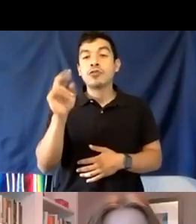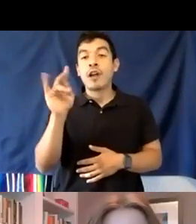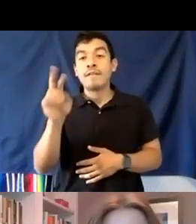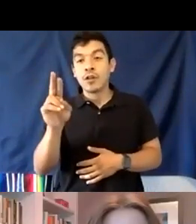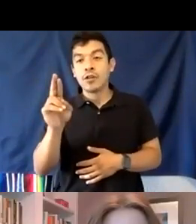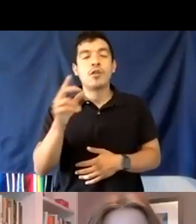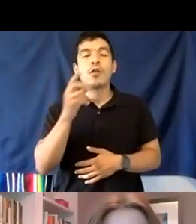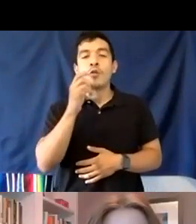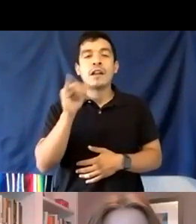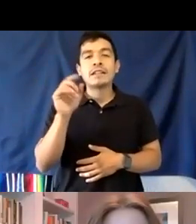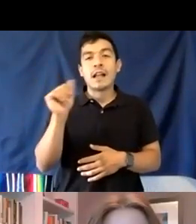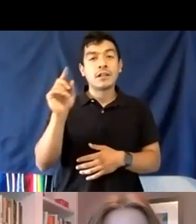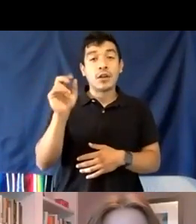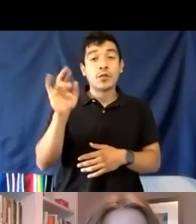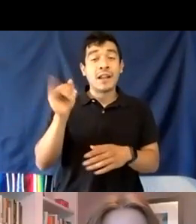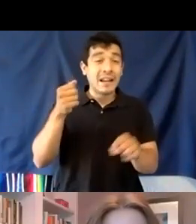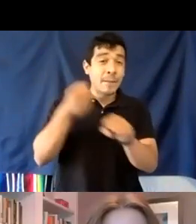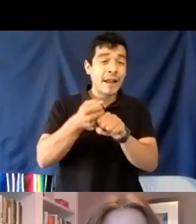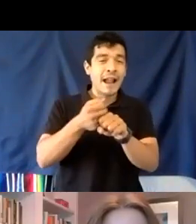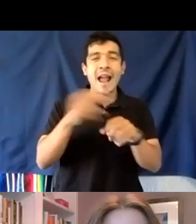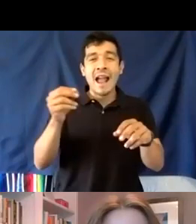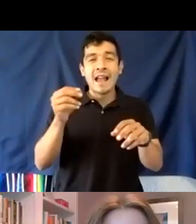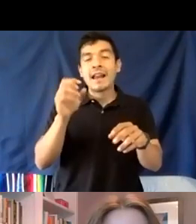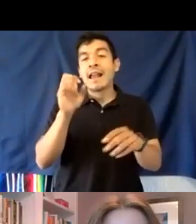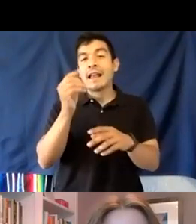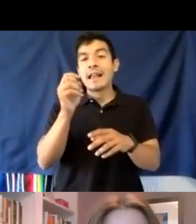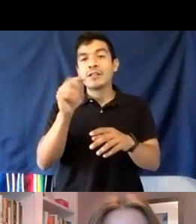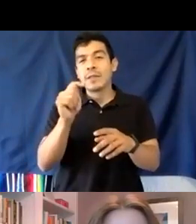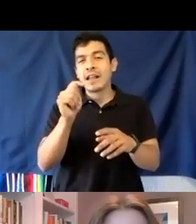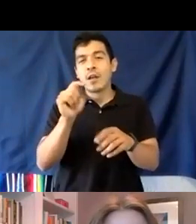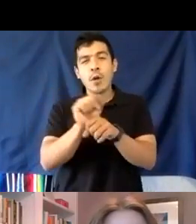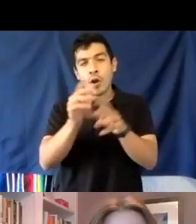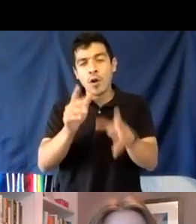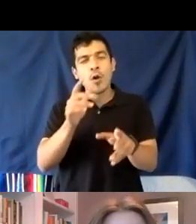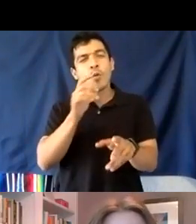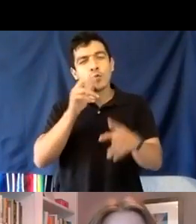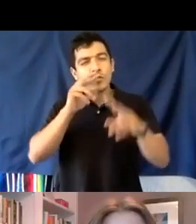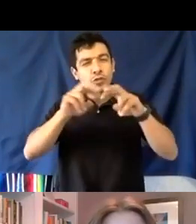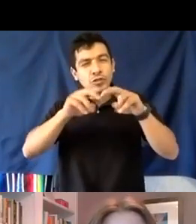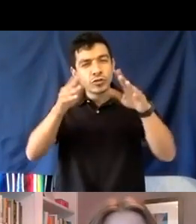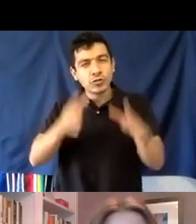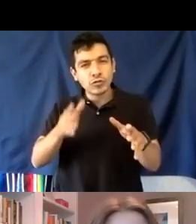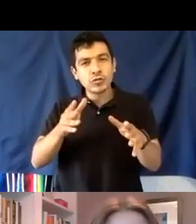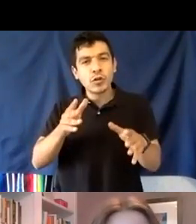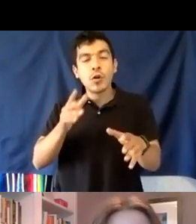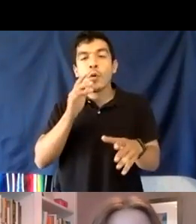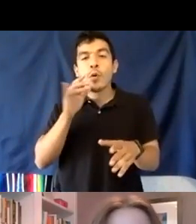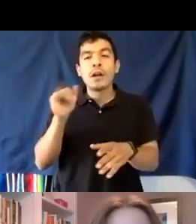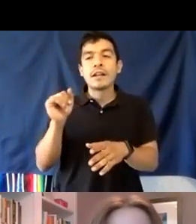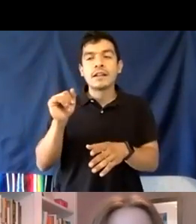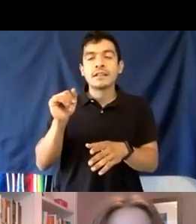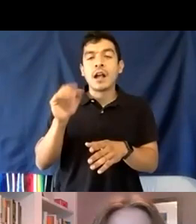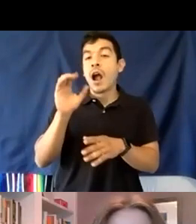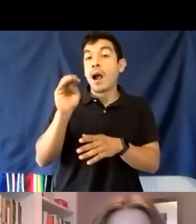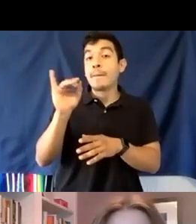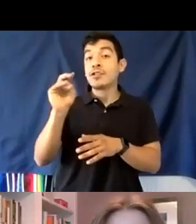and engagement strategist, also a university educator and researcher, and was commissioned by the Ford Foundation's Just Films team